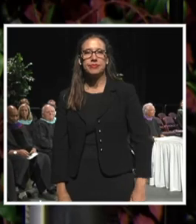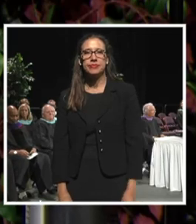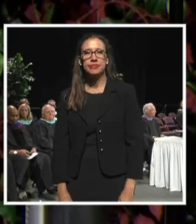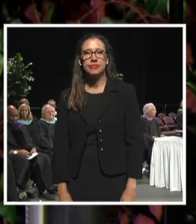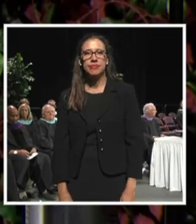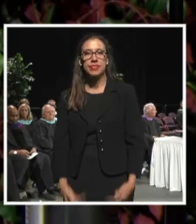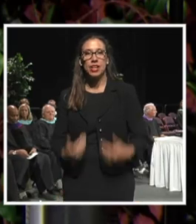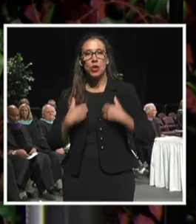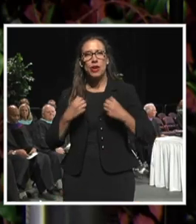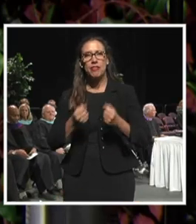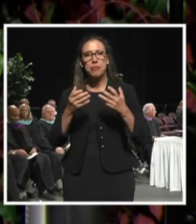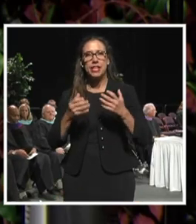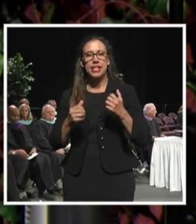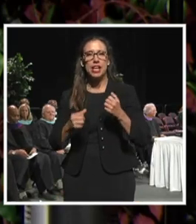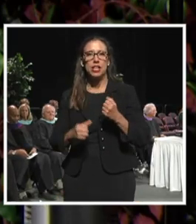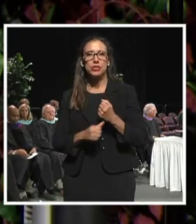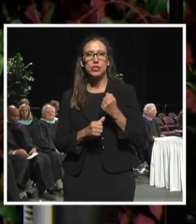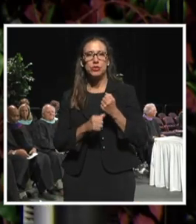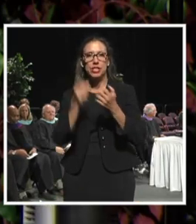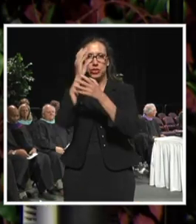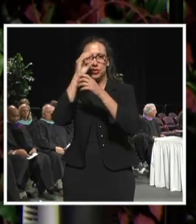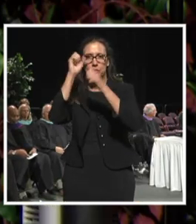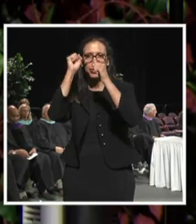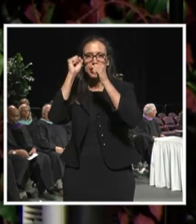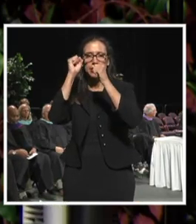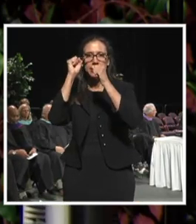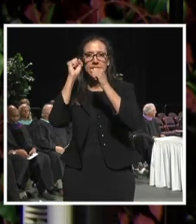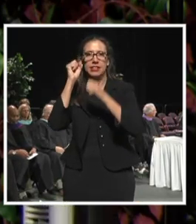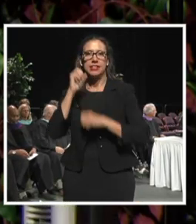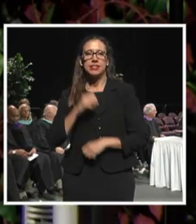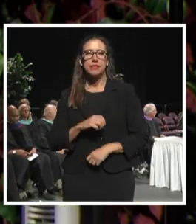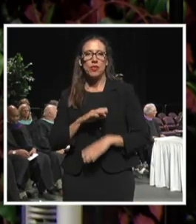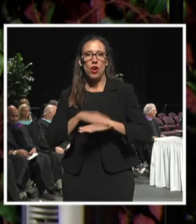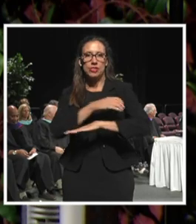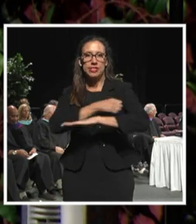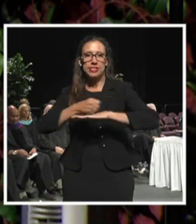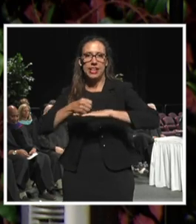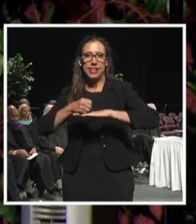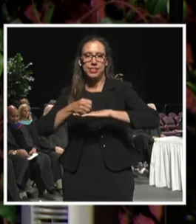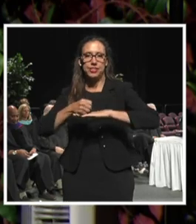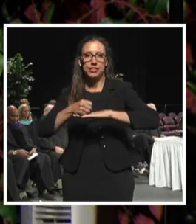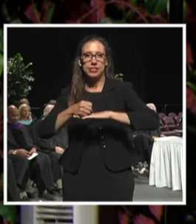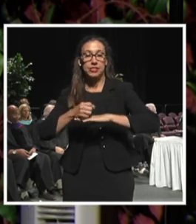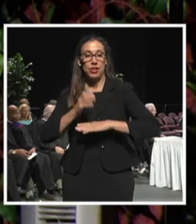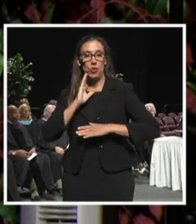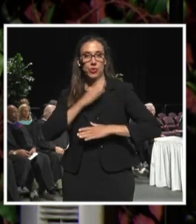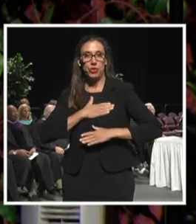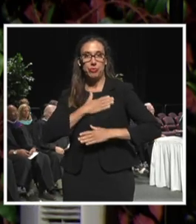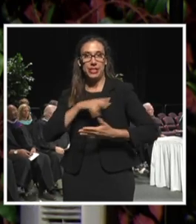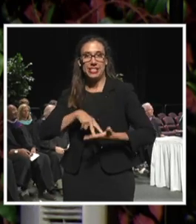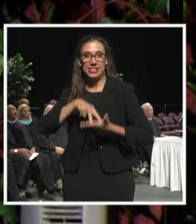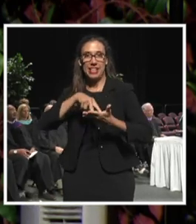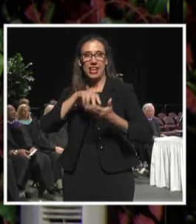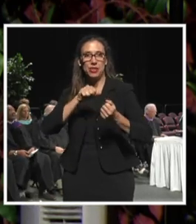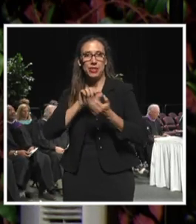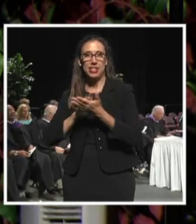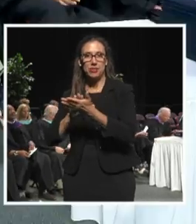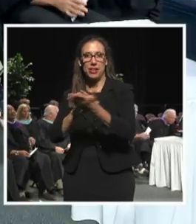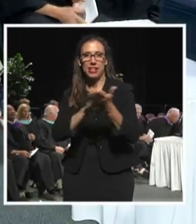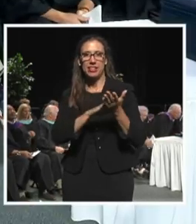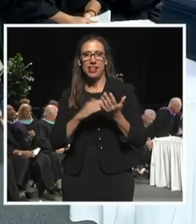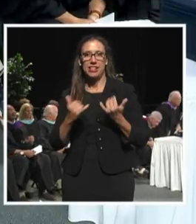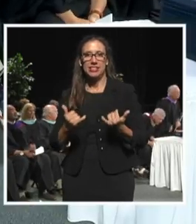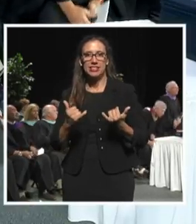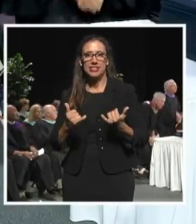We have many associate superintendents and superintendents on stage. Would you please stand and be recognized at this